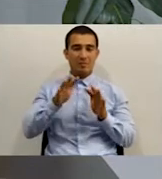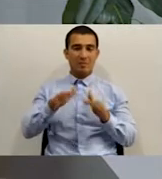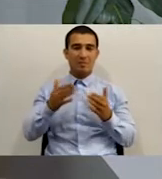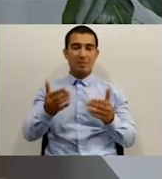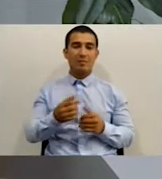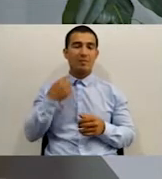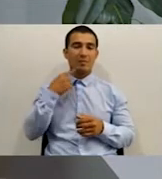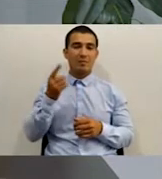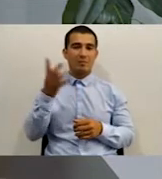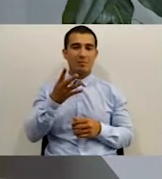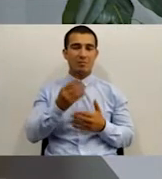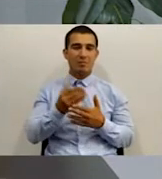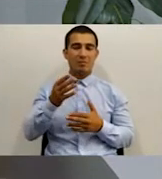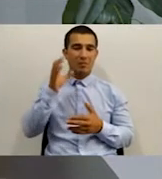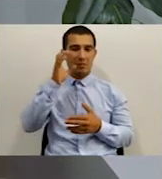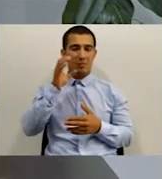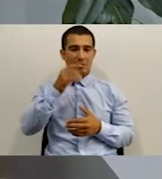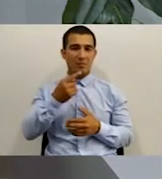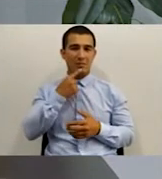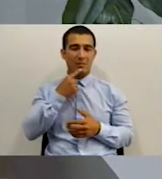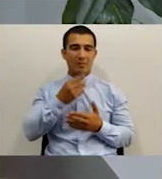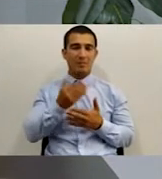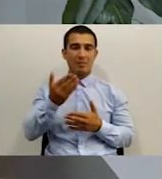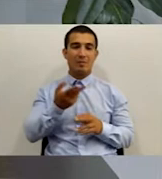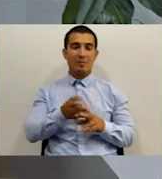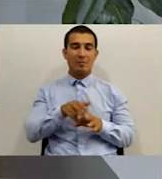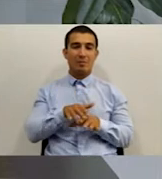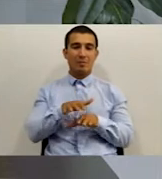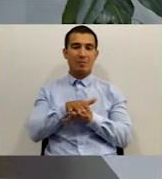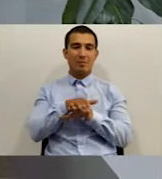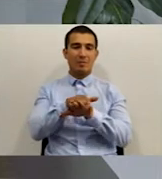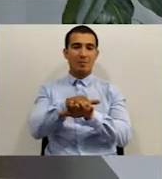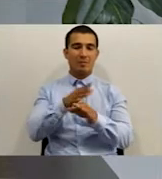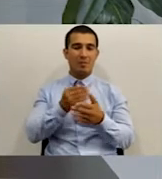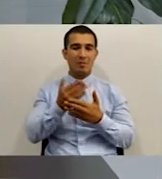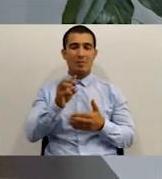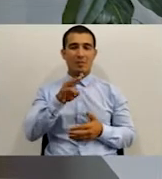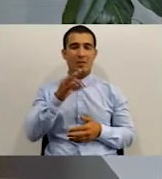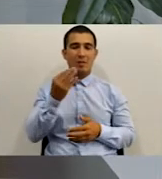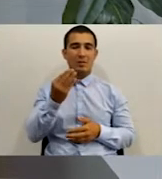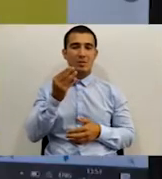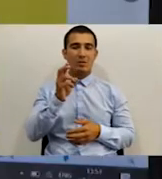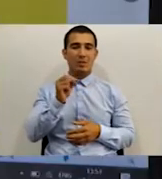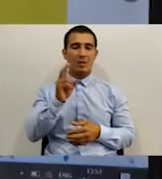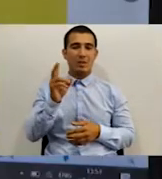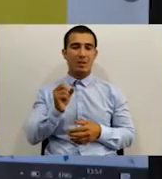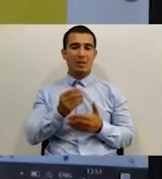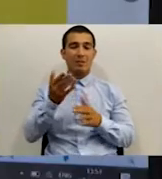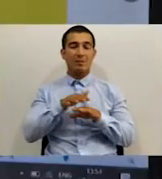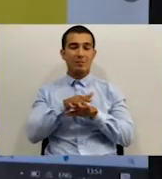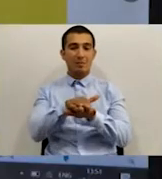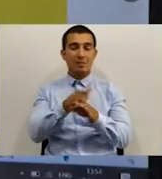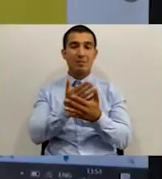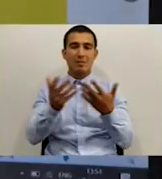nomi turtli, ya'ni o'zbek tilida tarjimasi bu toshbaqa degani. Toshbaqa kutubxonasi bilan tanishamiz,